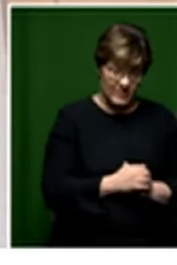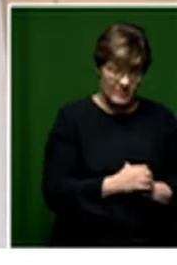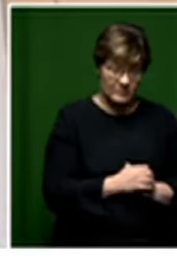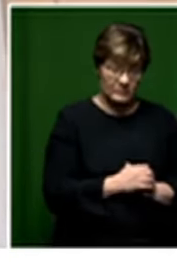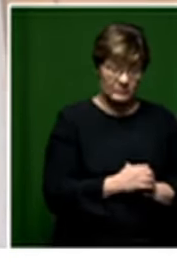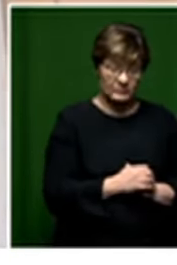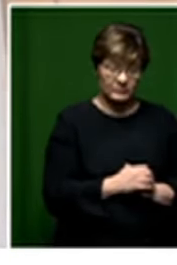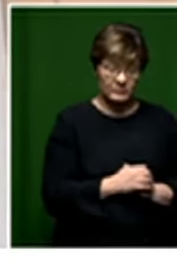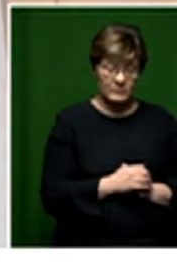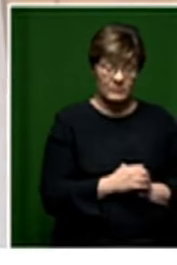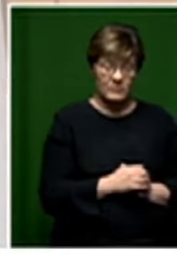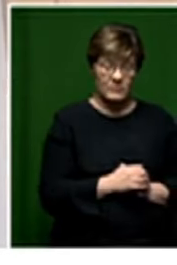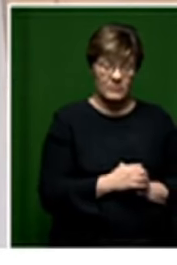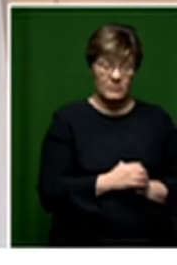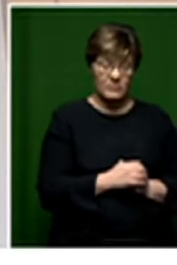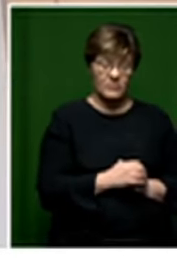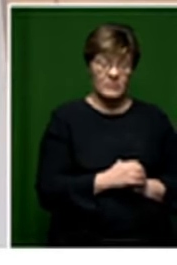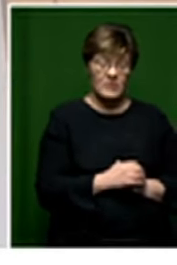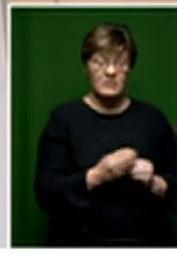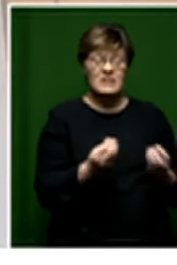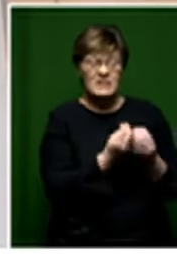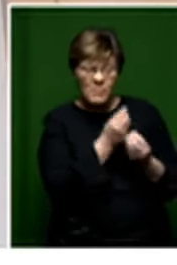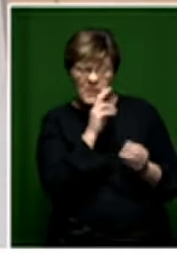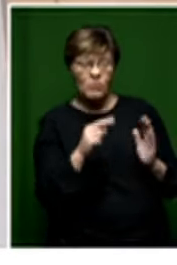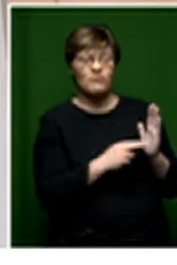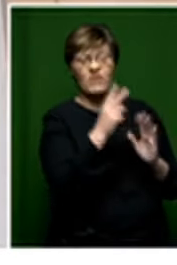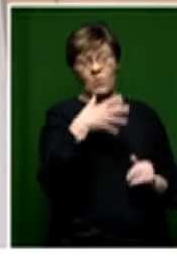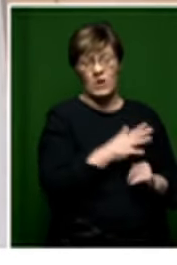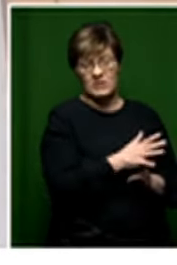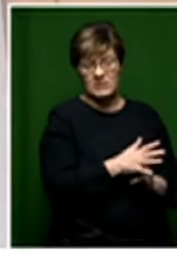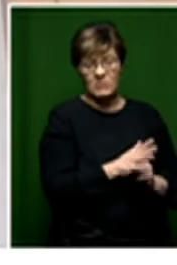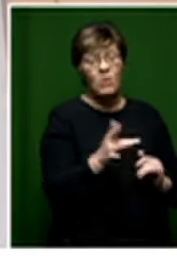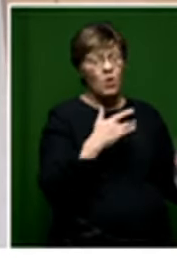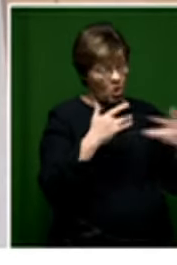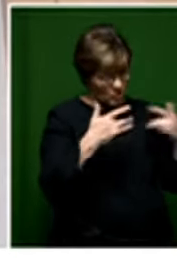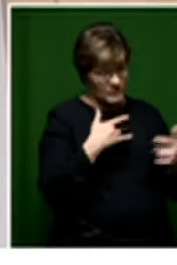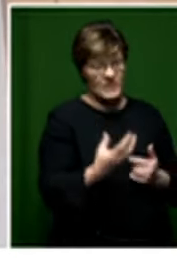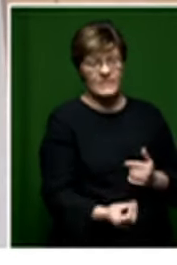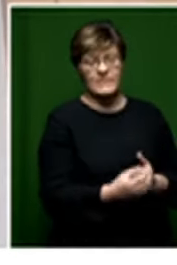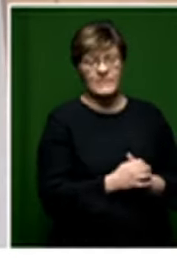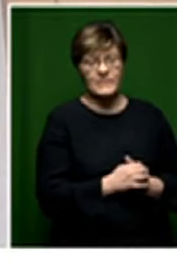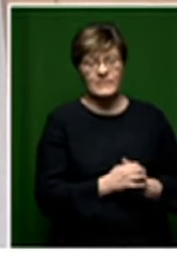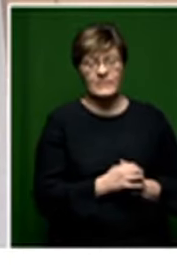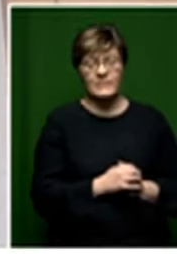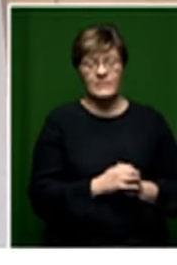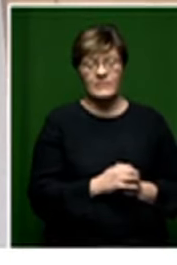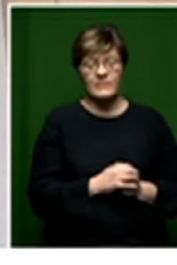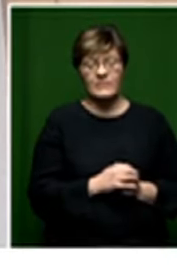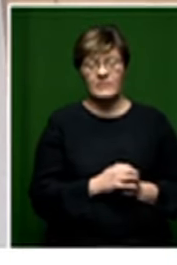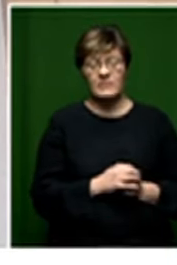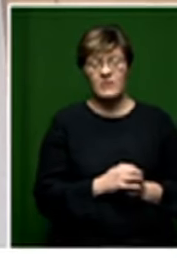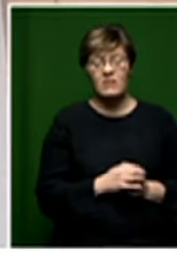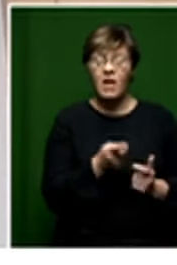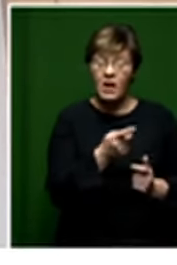it's something that we want to really reflect on. And there is a concern that privilege